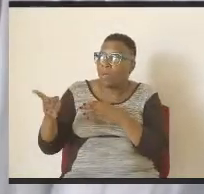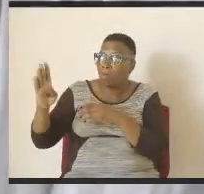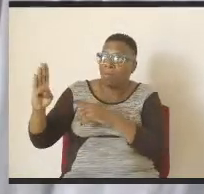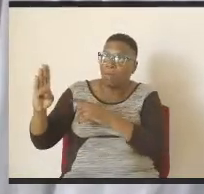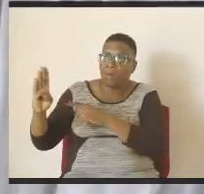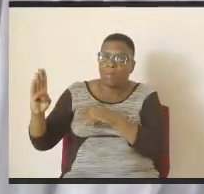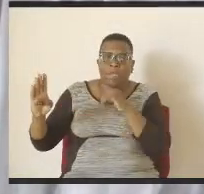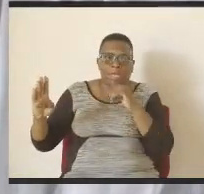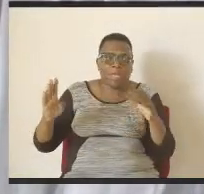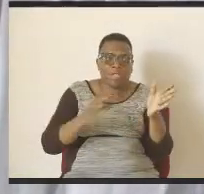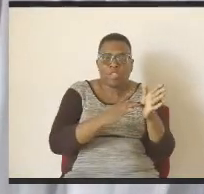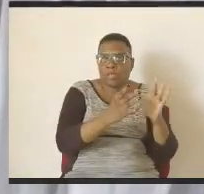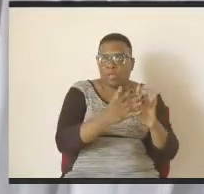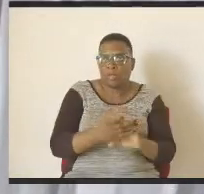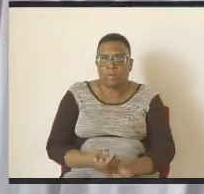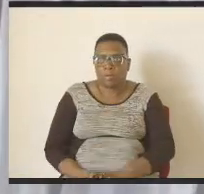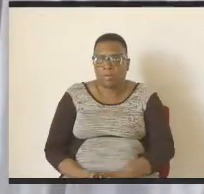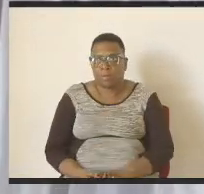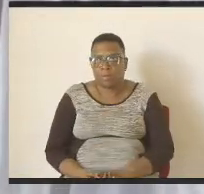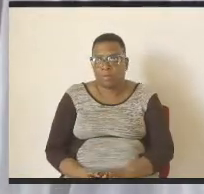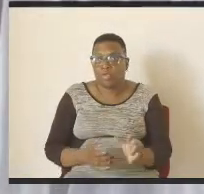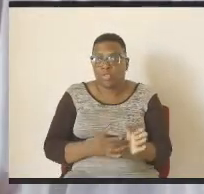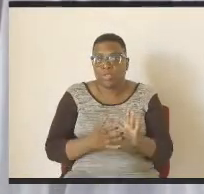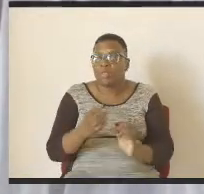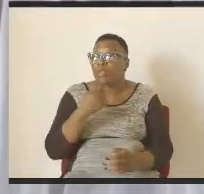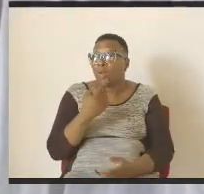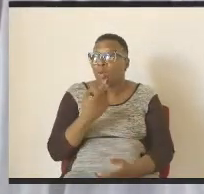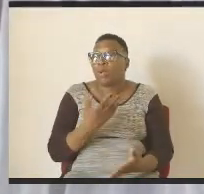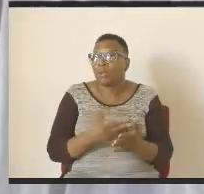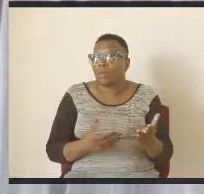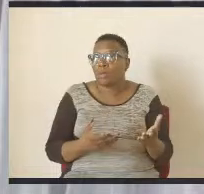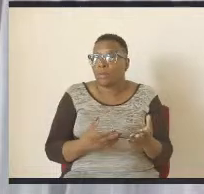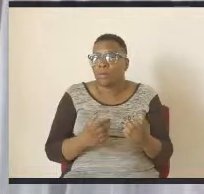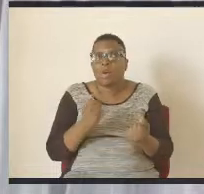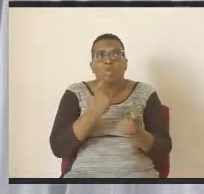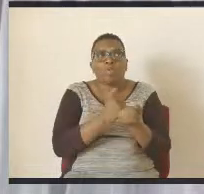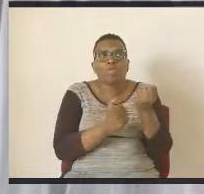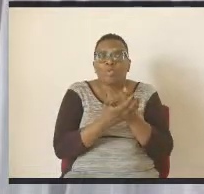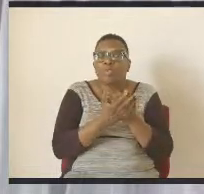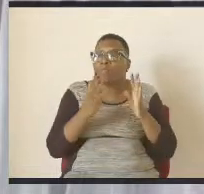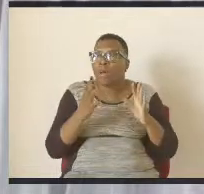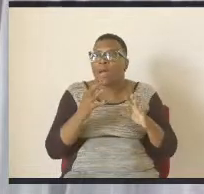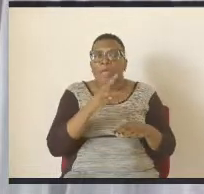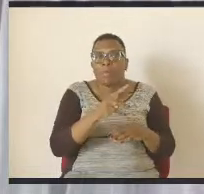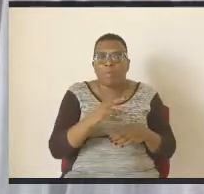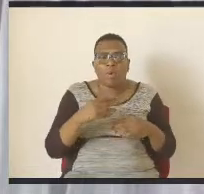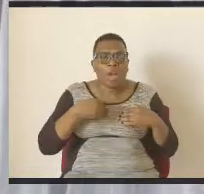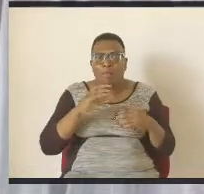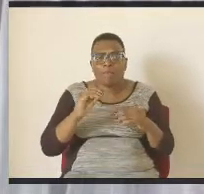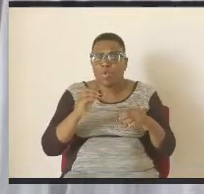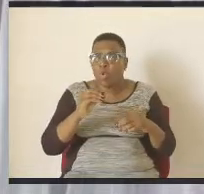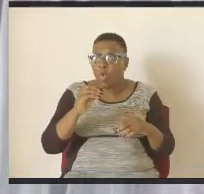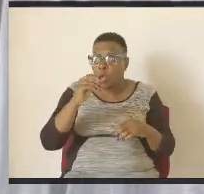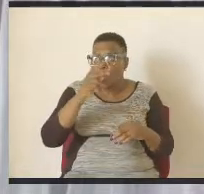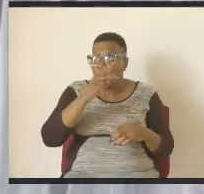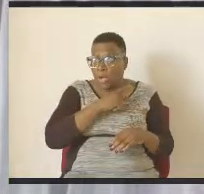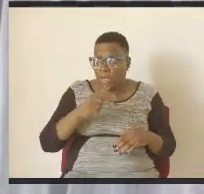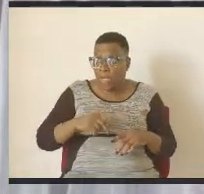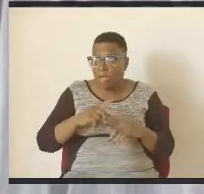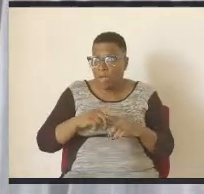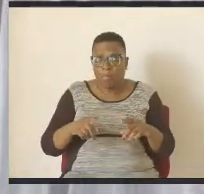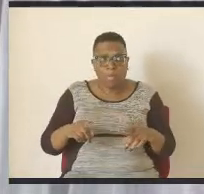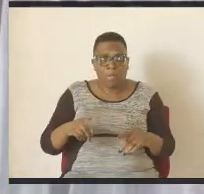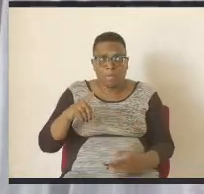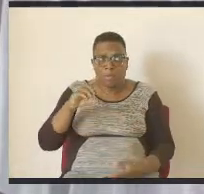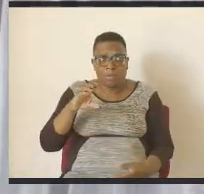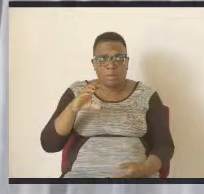But with Jesus, crucify him. Crucify him. We have no king but Caesar. Hey, okay. I